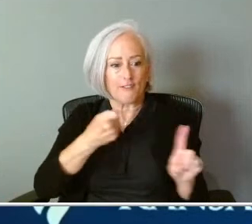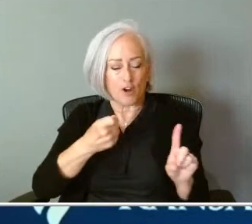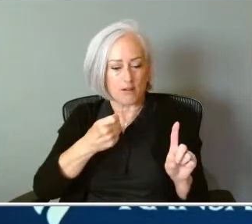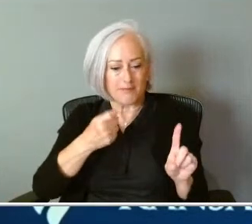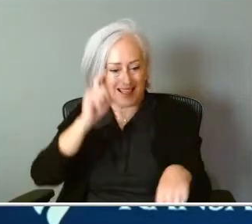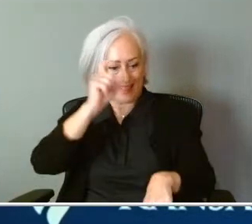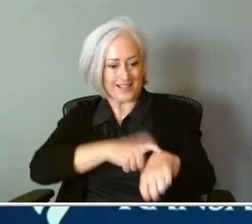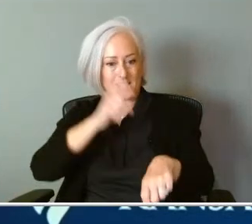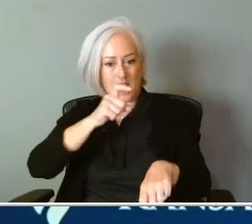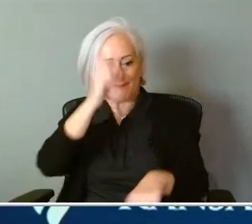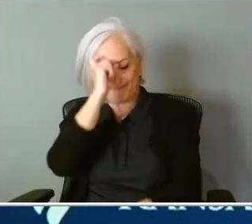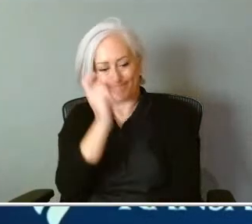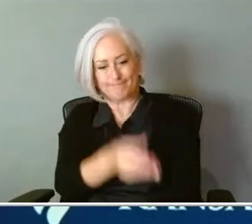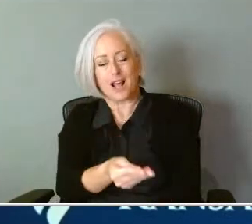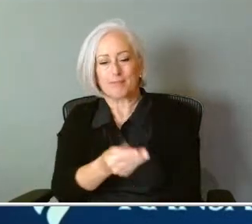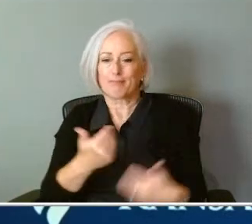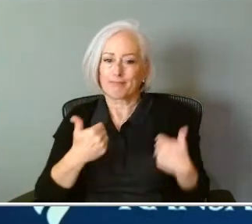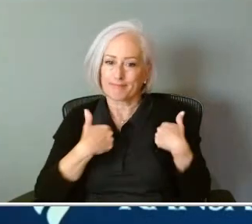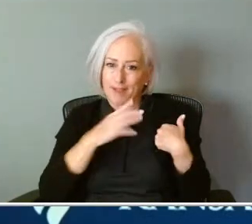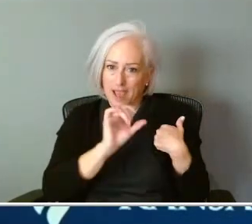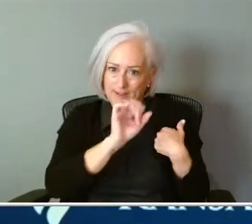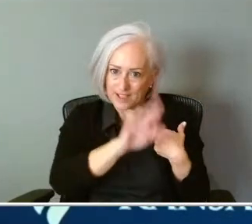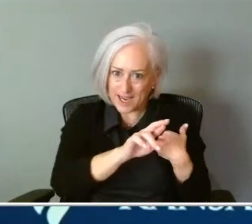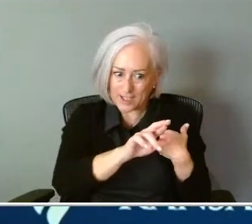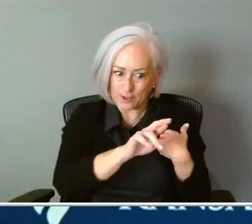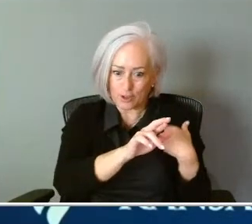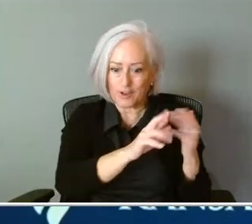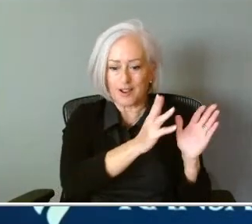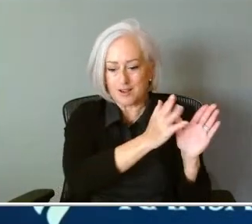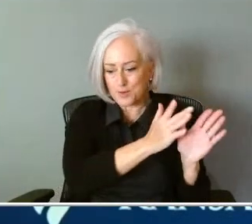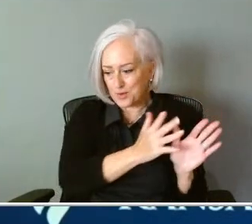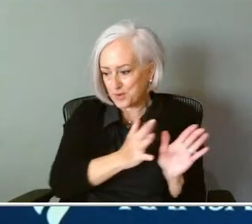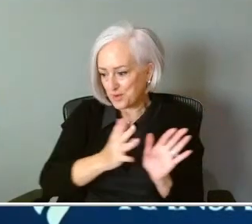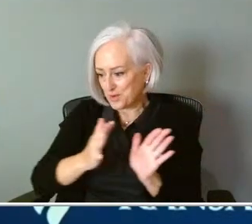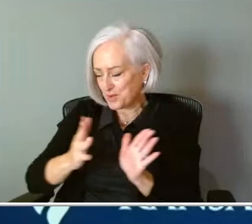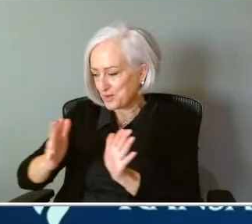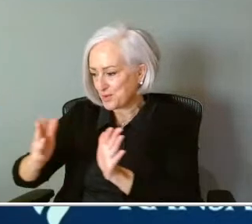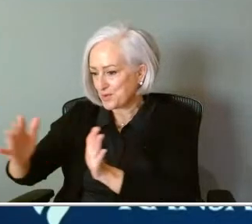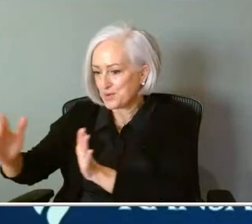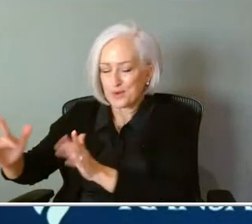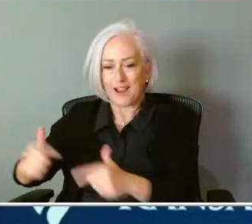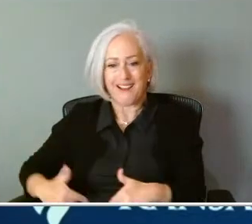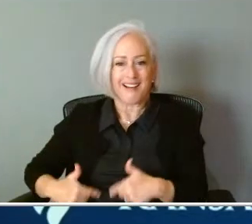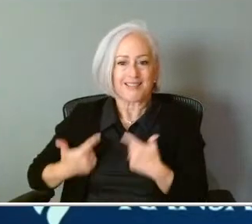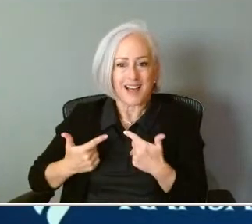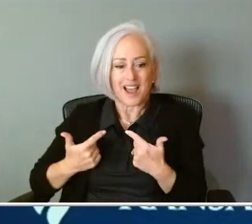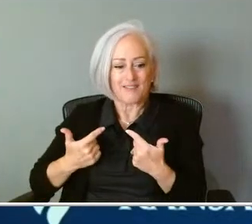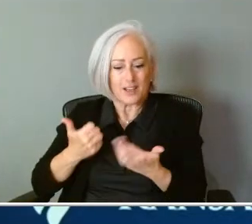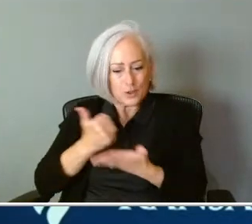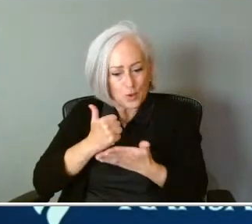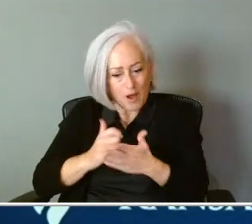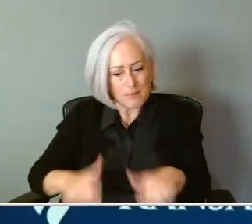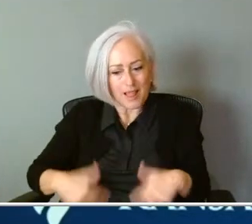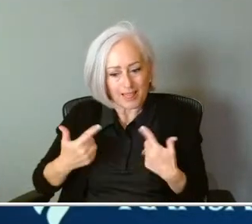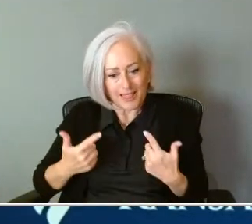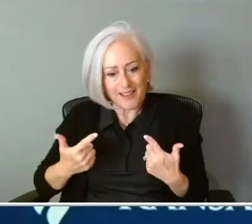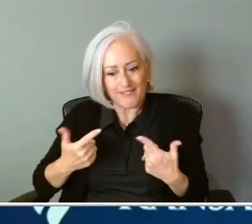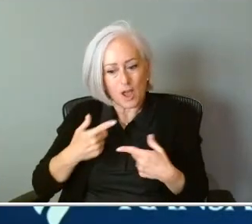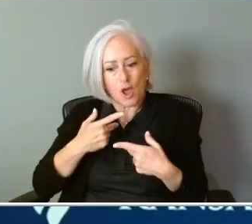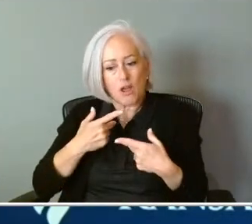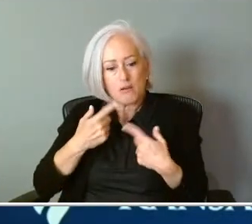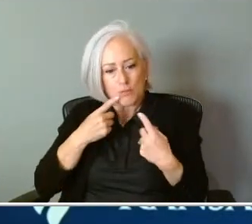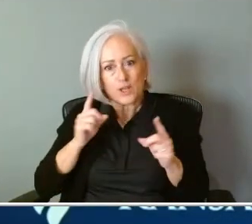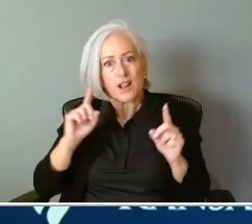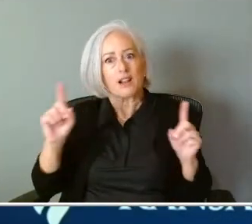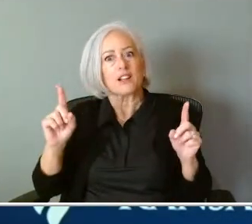are living longer, they're living those productively. And so it'll be really important, I think, and I mean, many of our